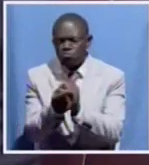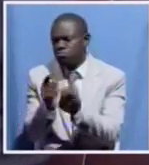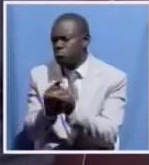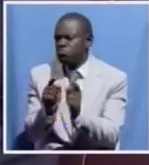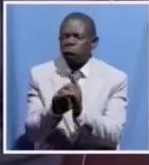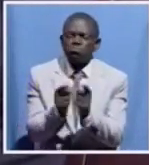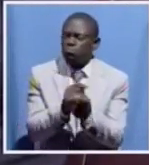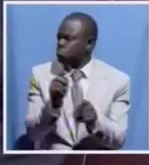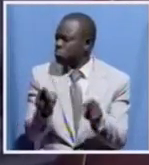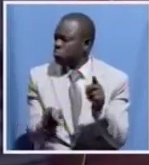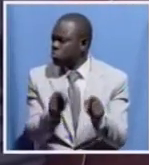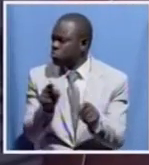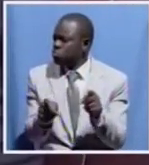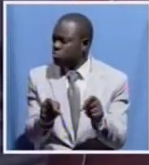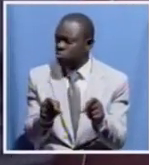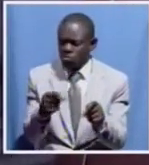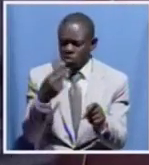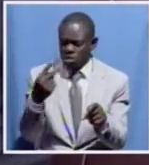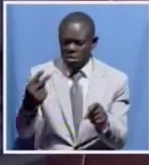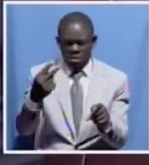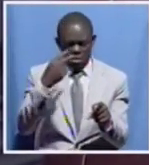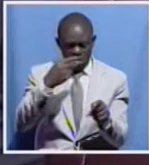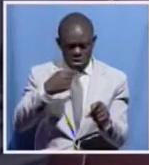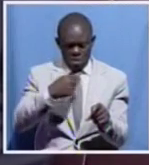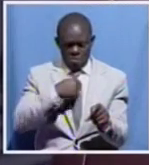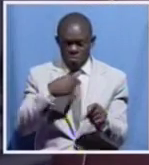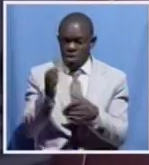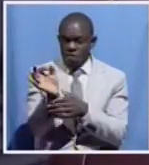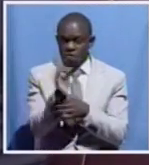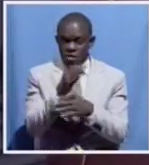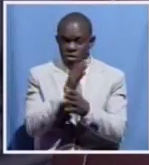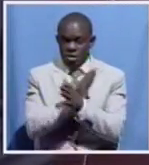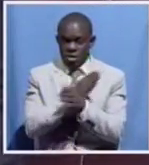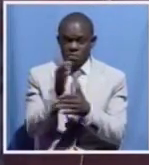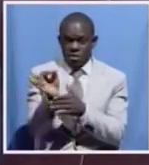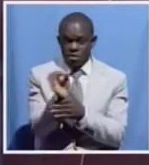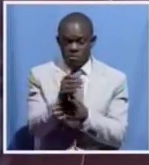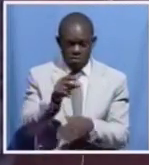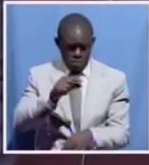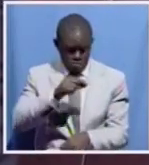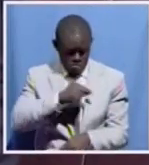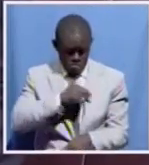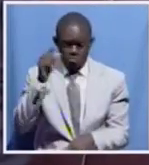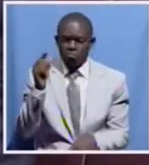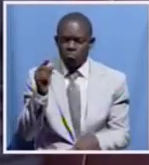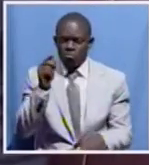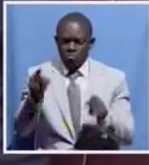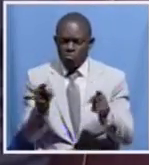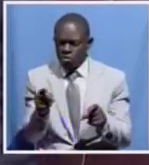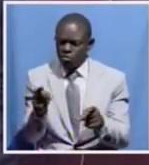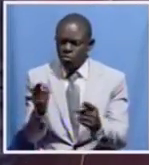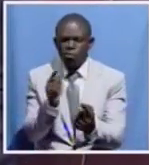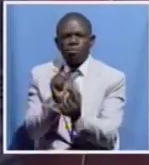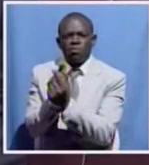I've heard about the Victoria Falls. I've heard about the weather. I've heard about your democratic credentials. So